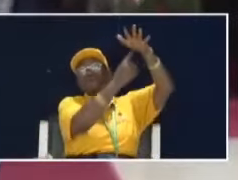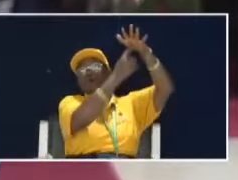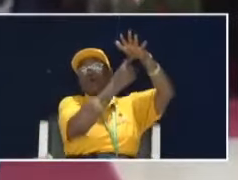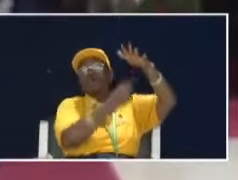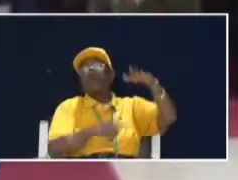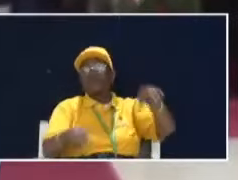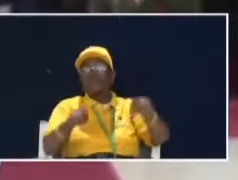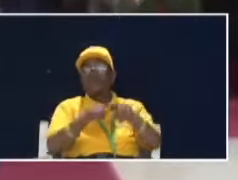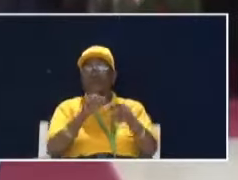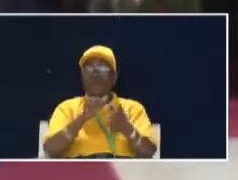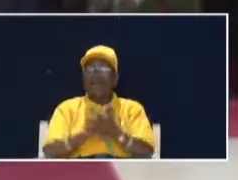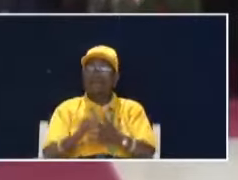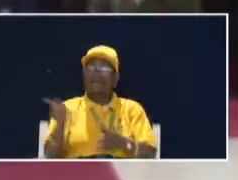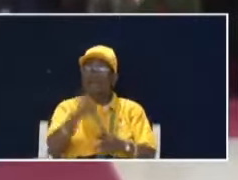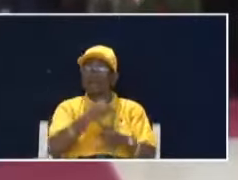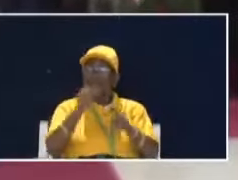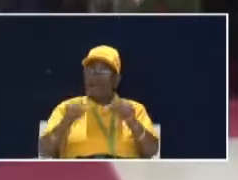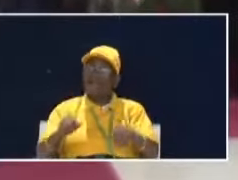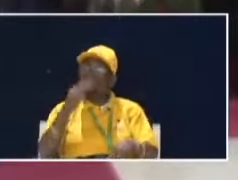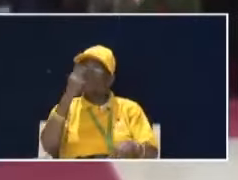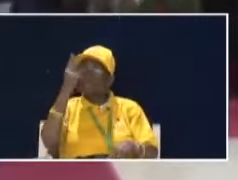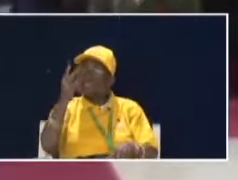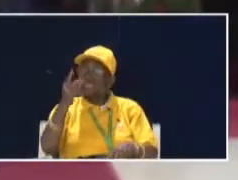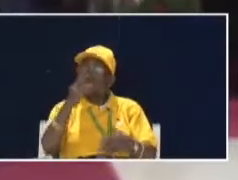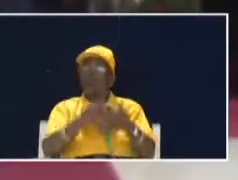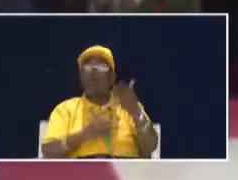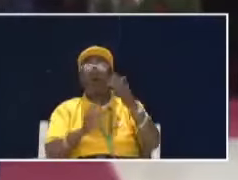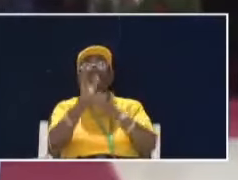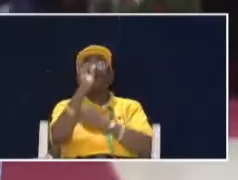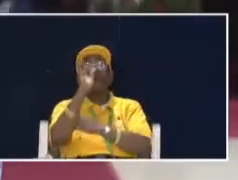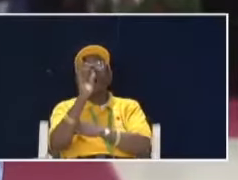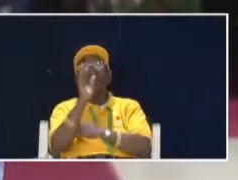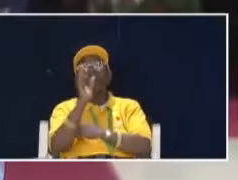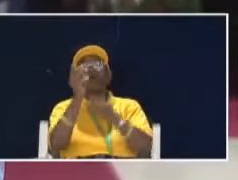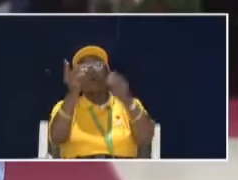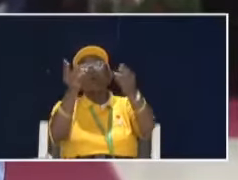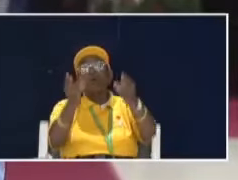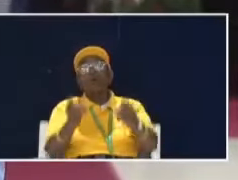what God is about to make available to you.